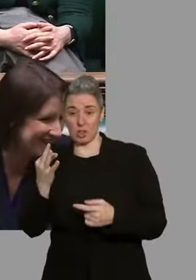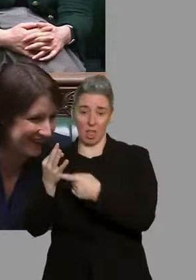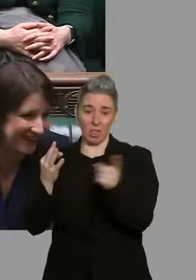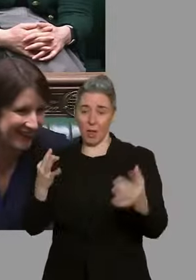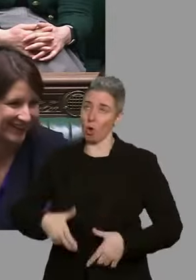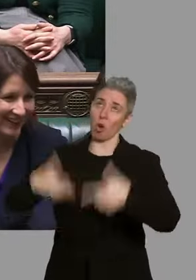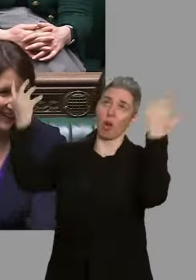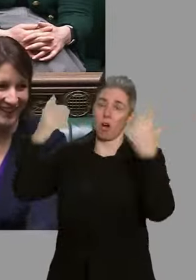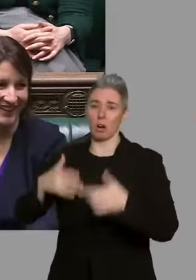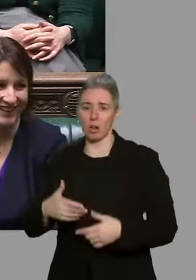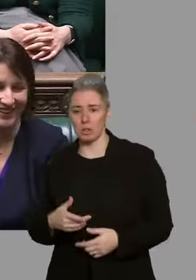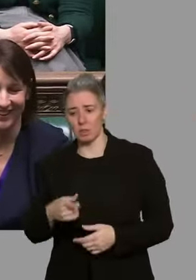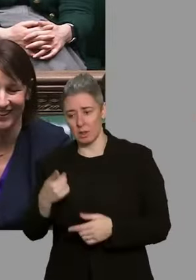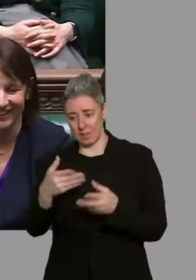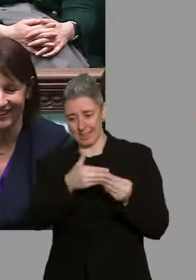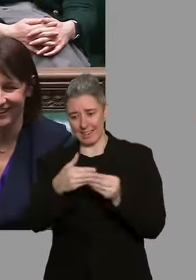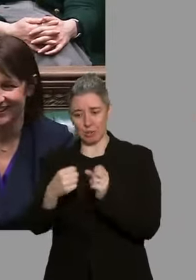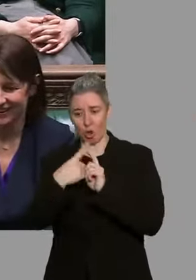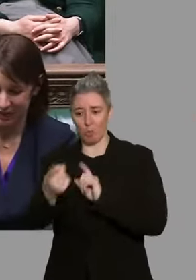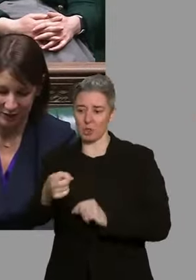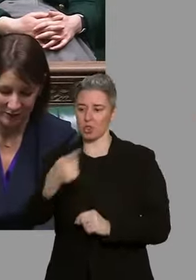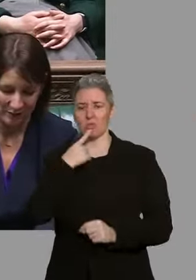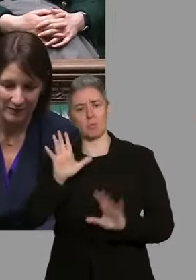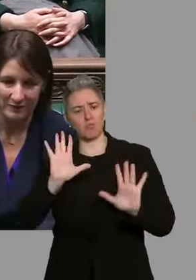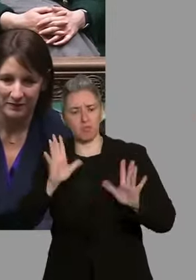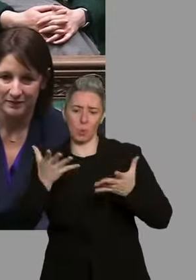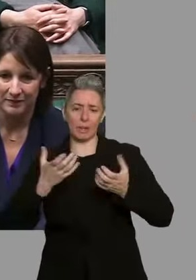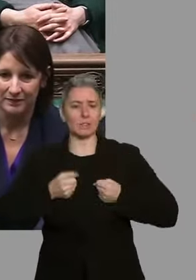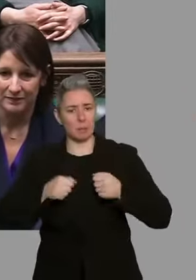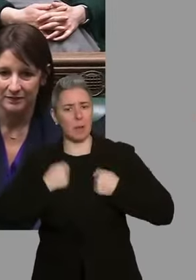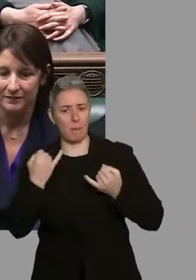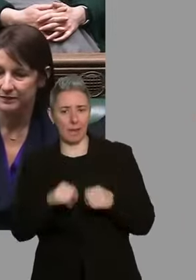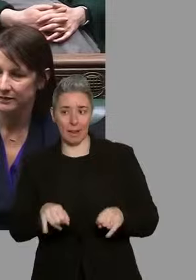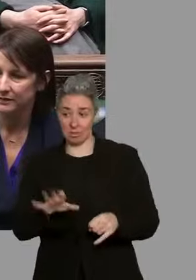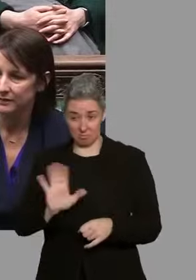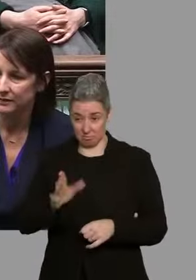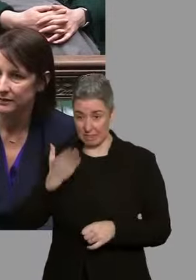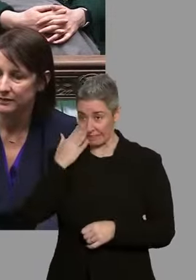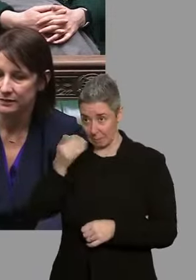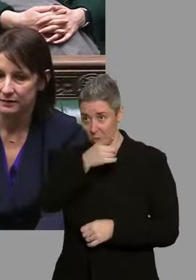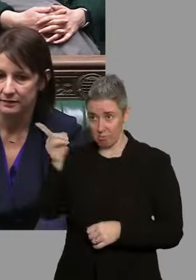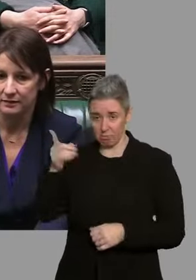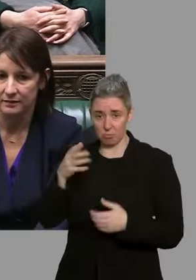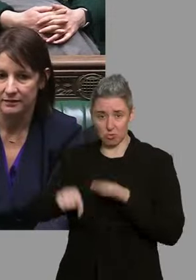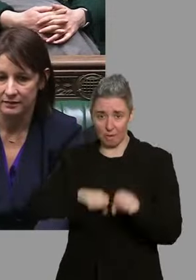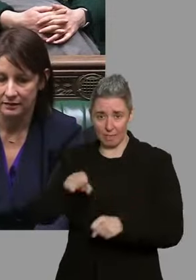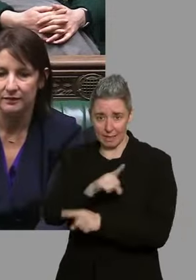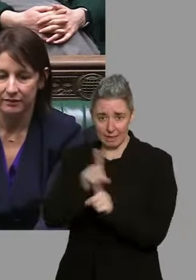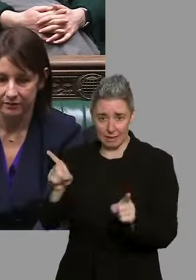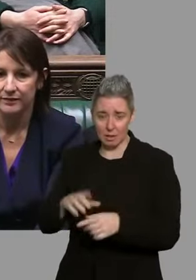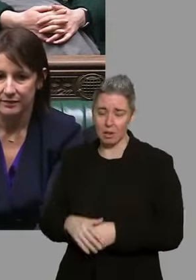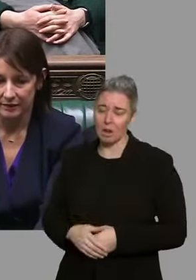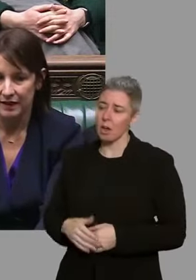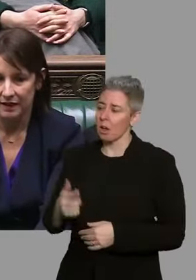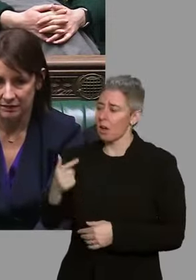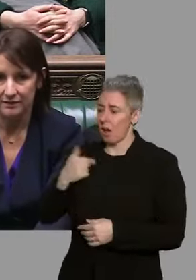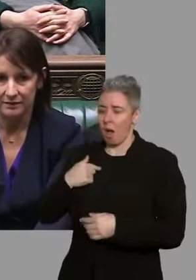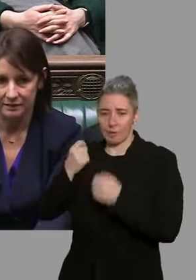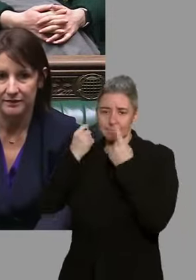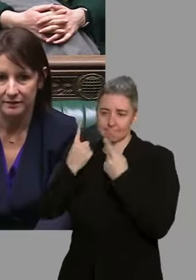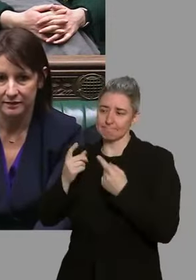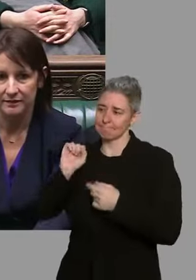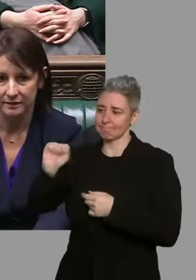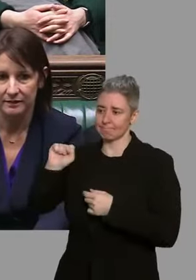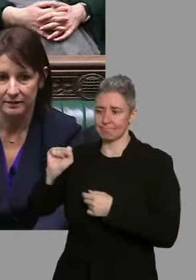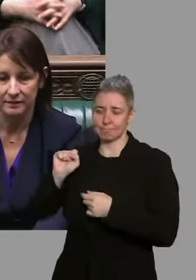bit. I understand this will be a huge loss to his constituency. Councils across the country were at the front line of the last